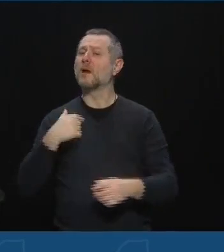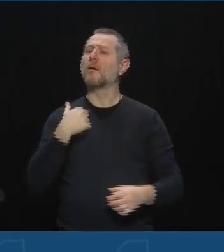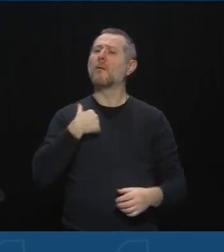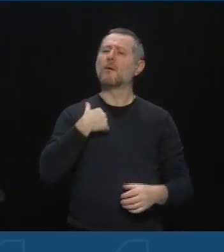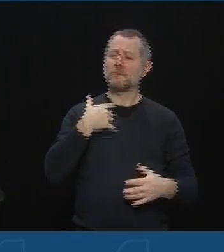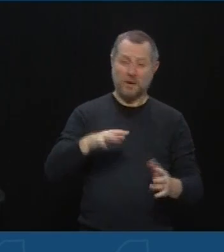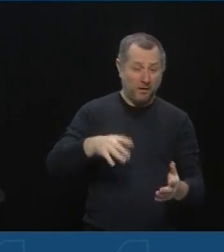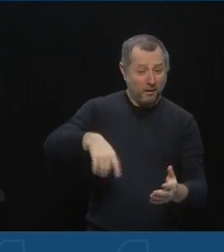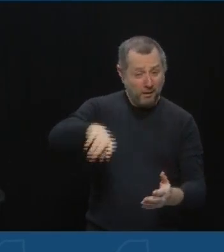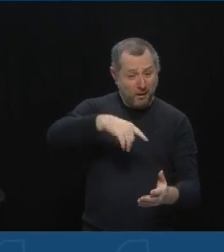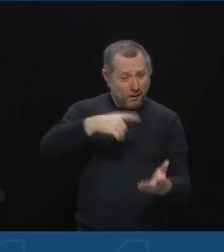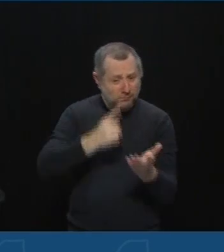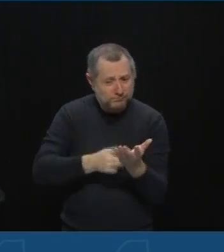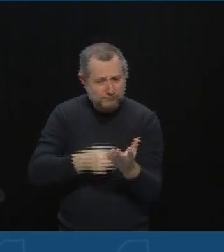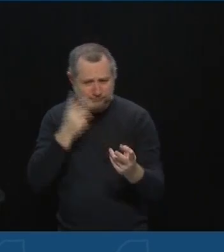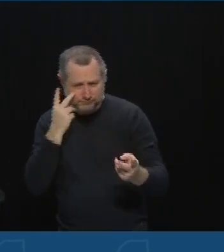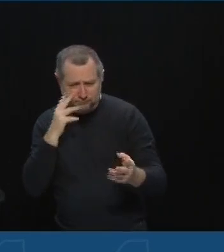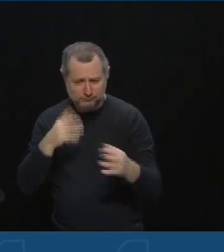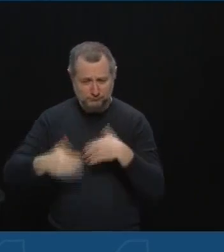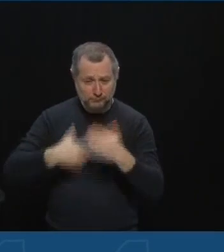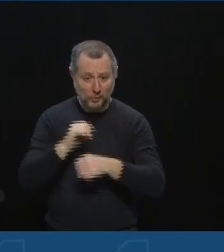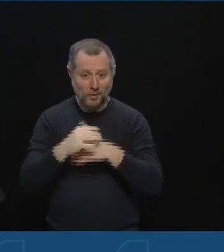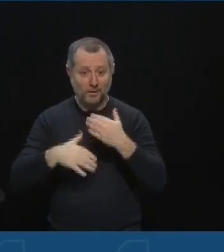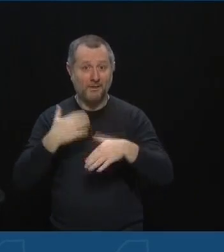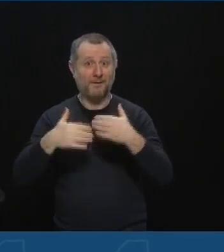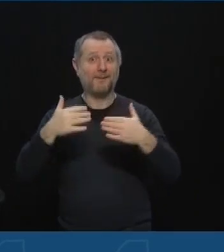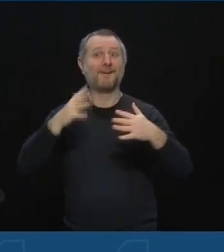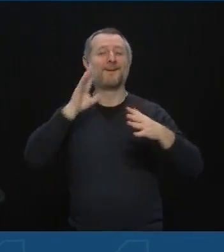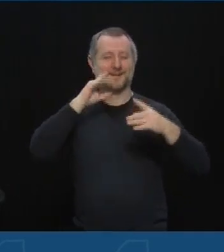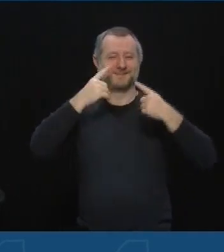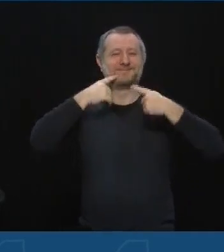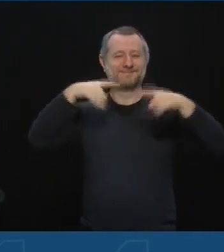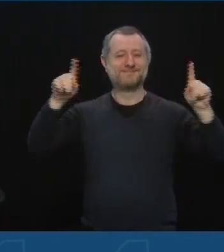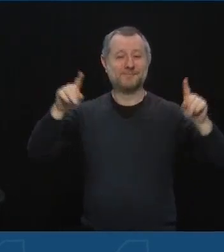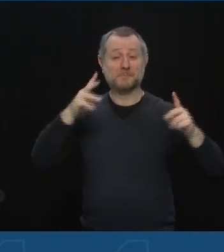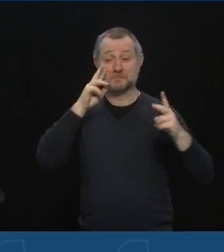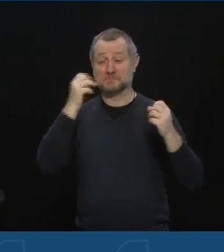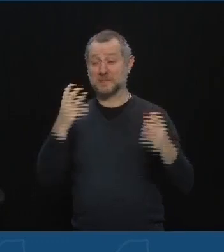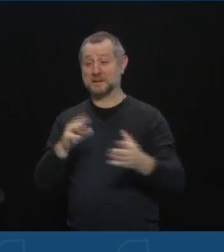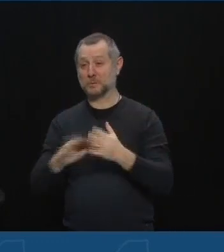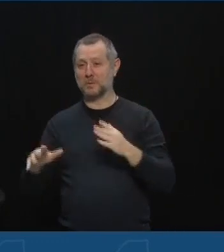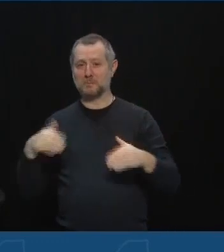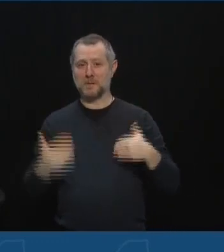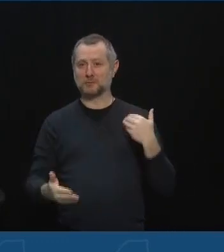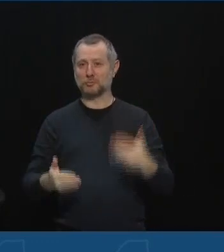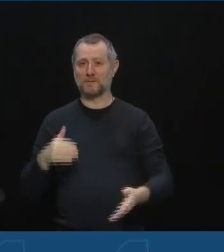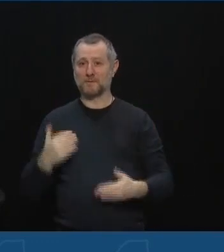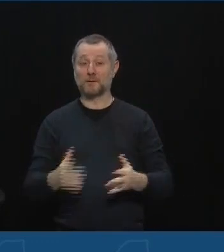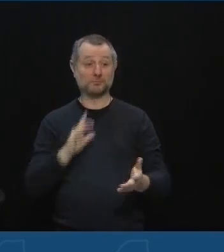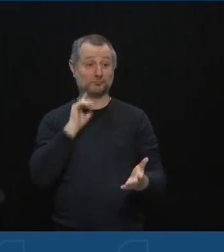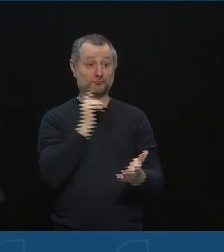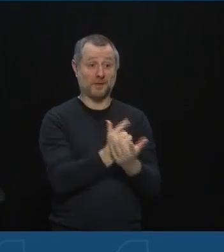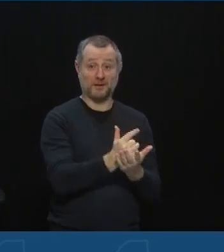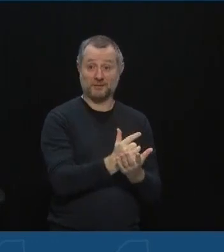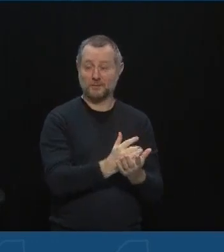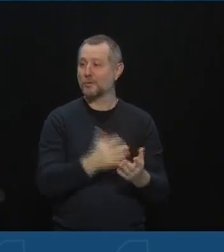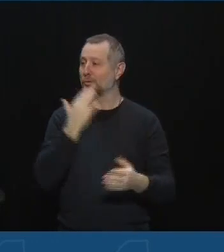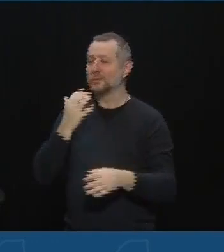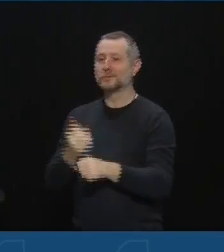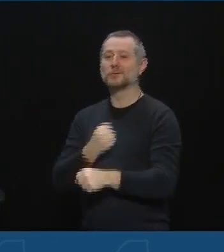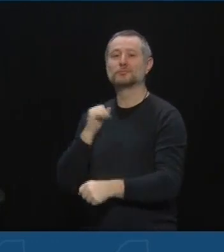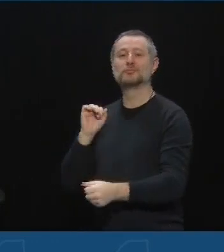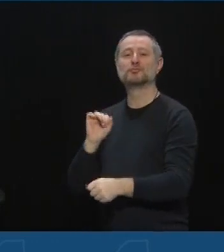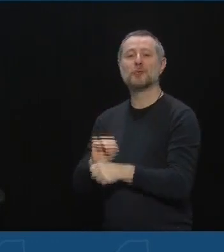concept, and there are going to be thousands of students who come to these doors marching right into good-paying jobs. So that's good news for the employers, but